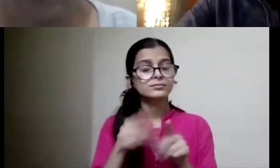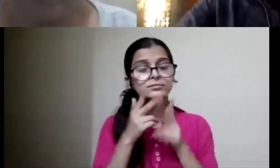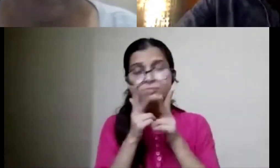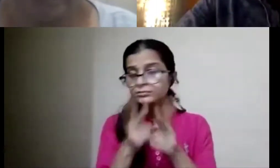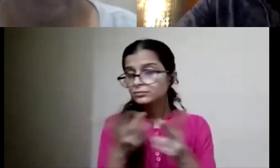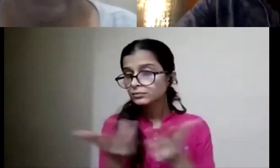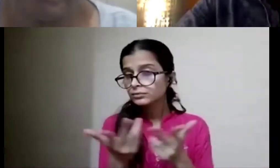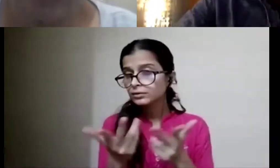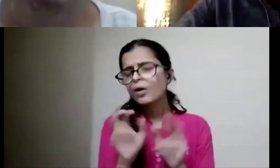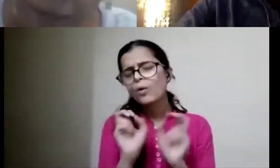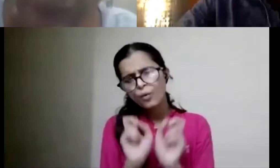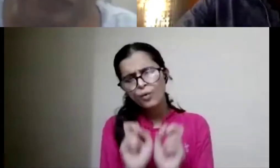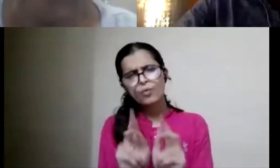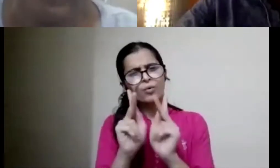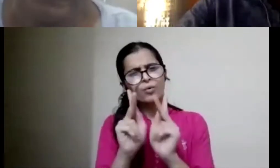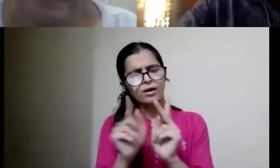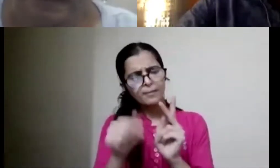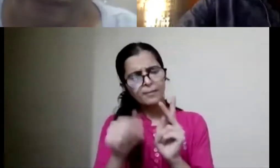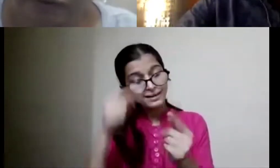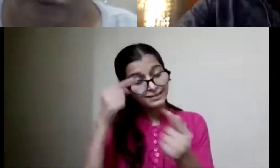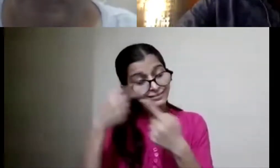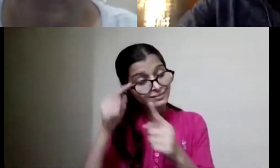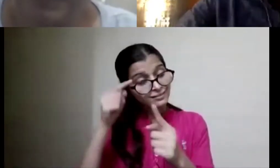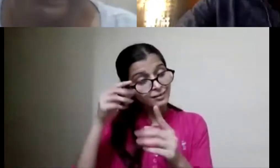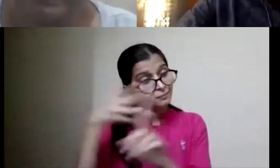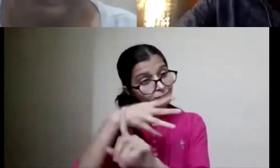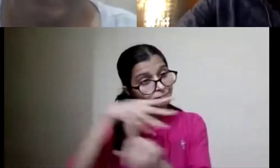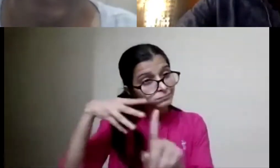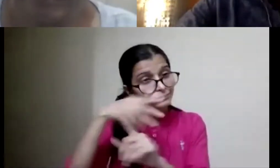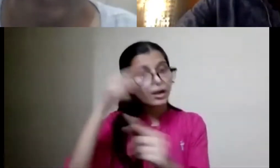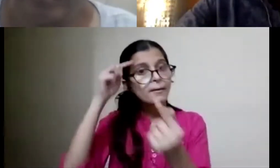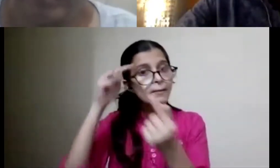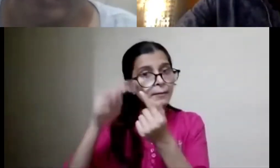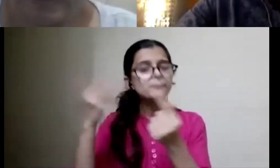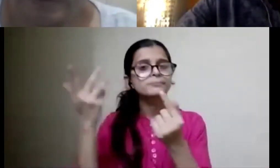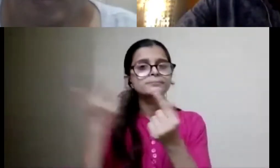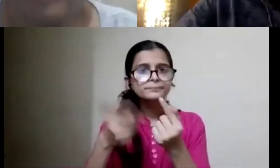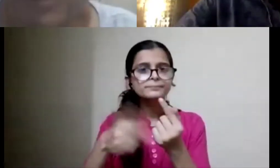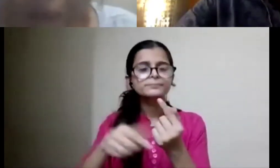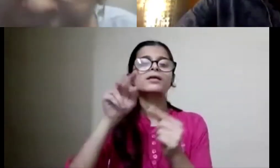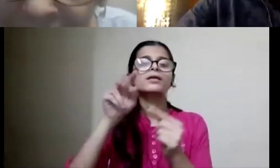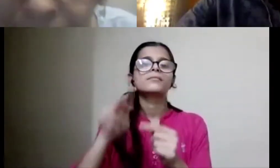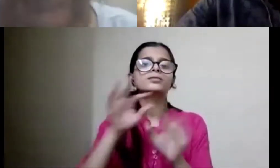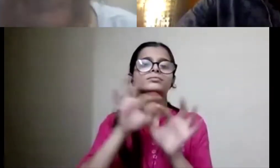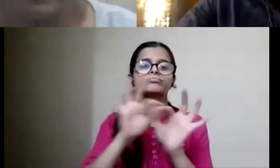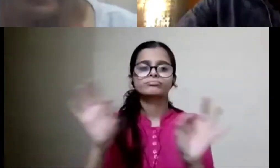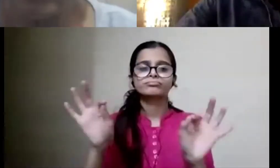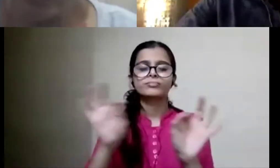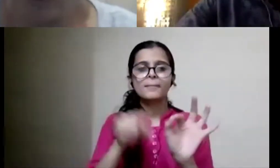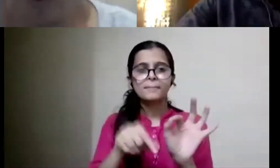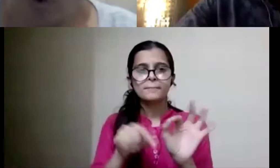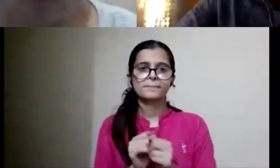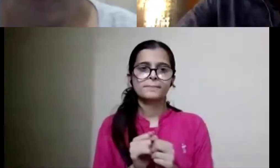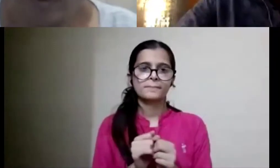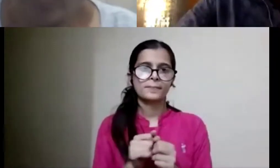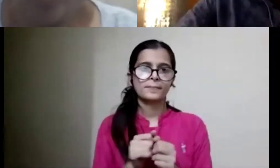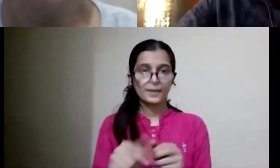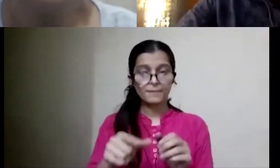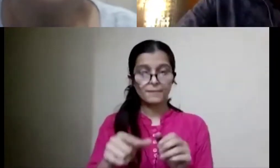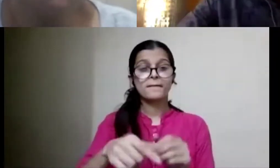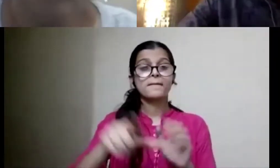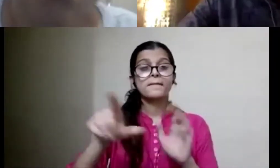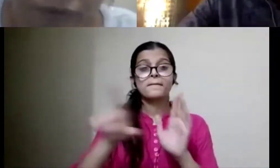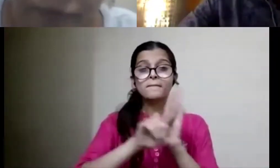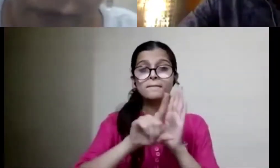okay, the purpose of bringing this particular definition or this particular principle into the law